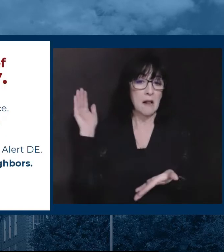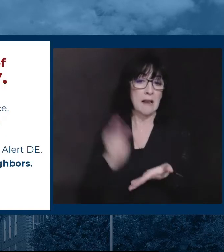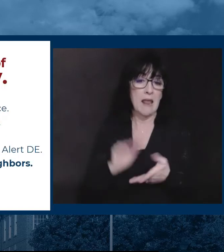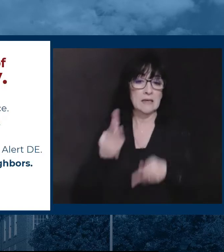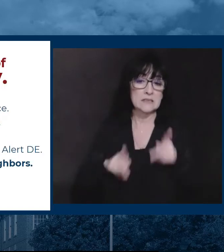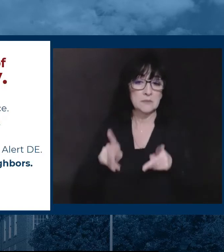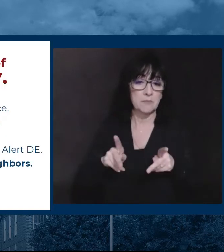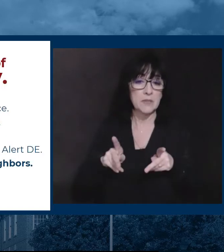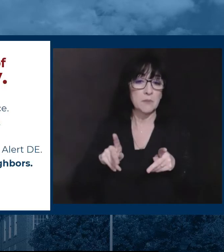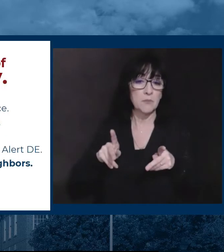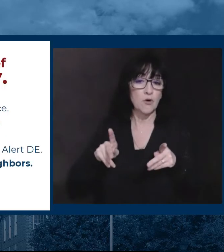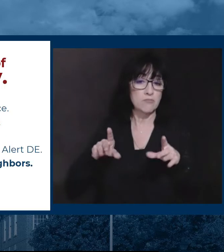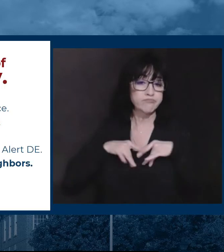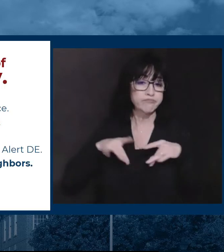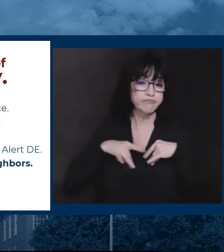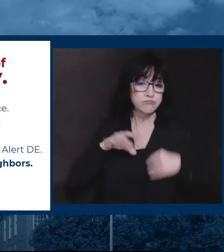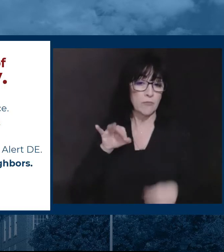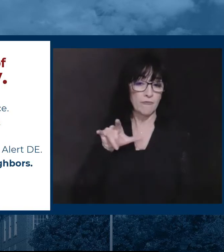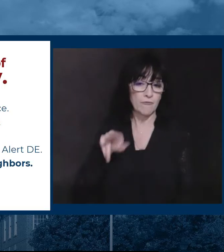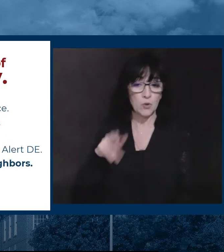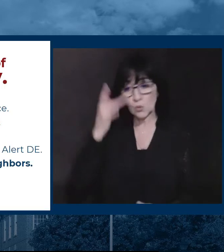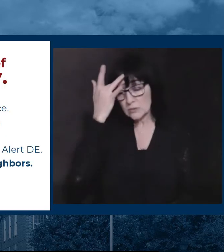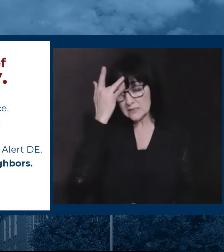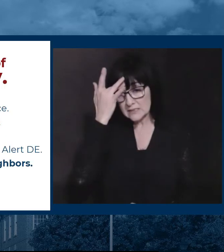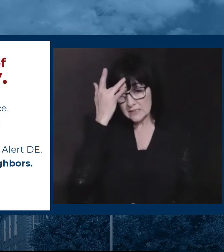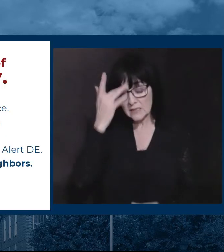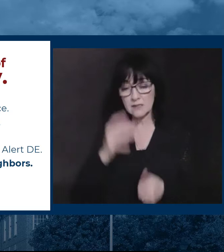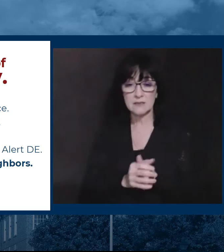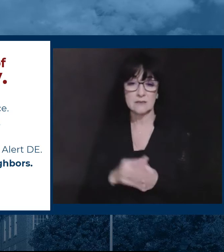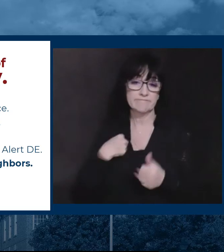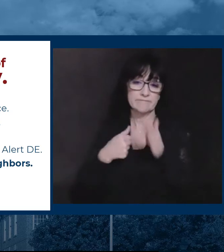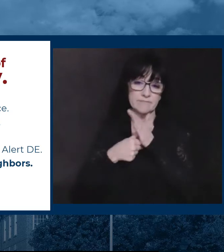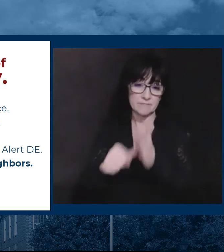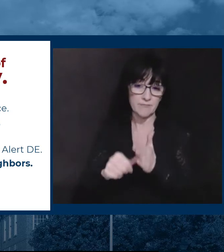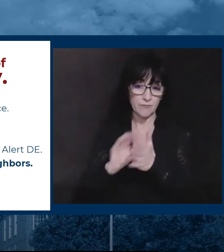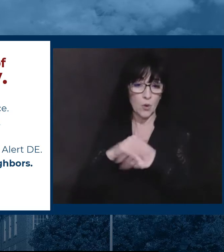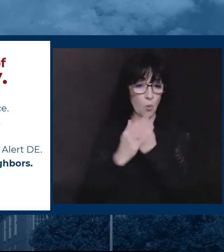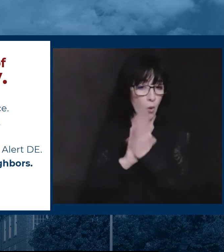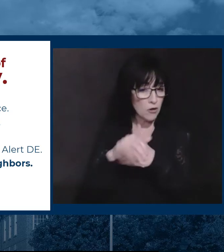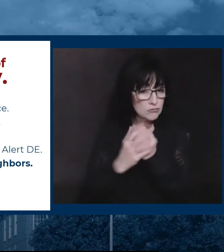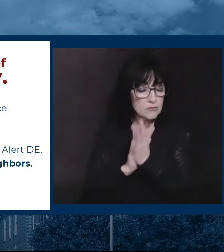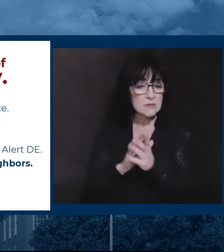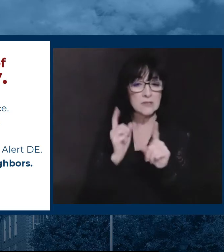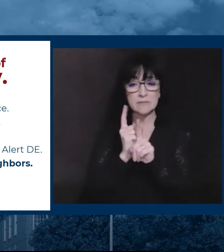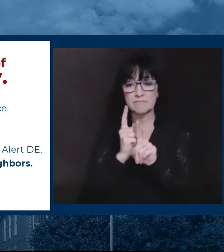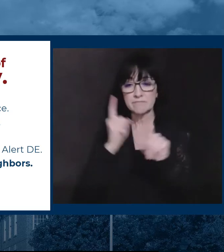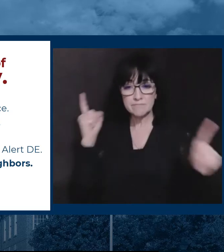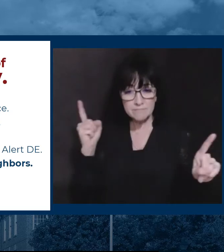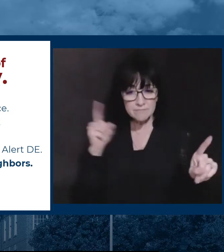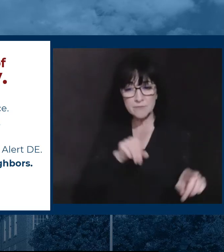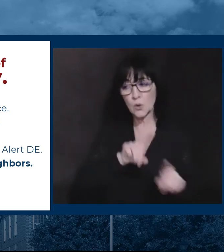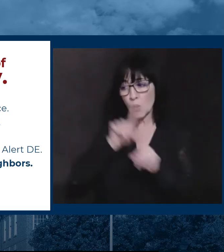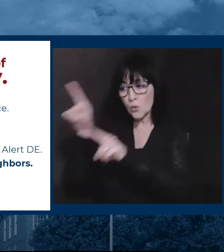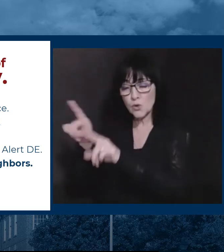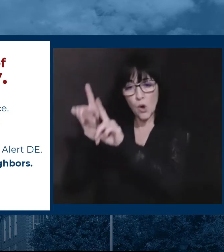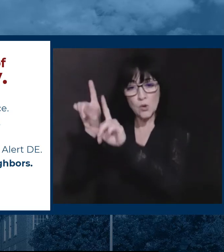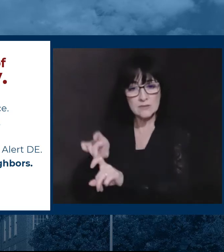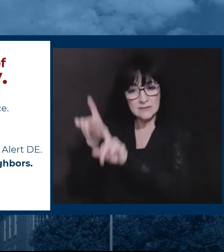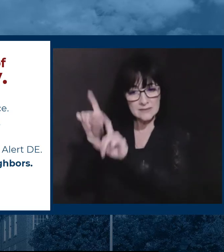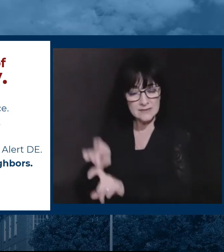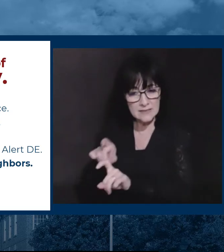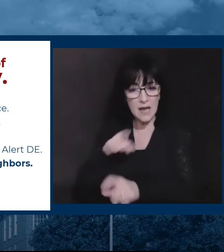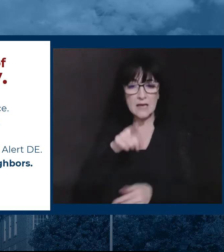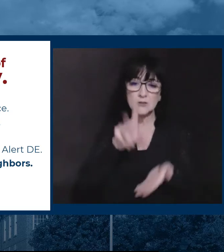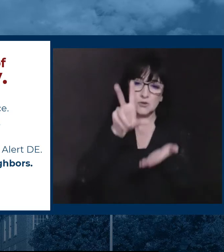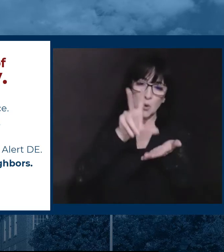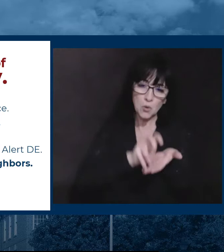mask, keep your social distancing, wash your hands, get tested, and download the COVID alert.